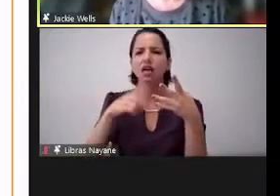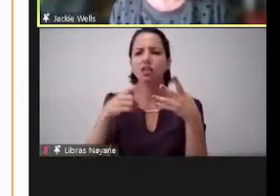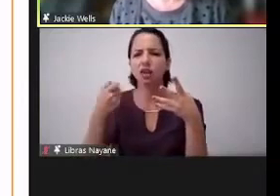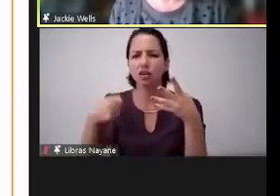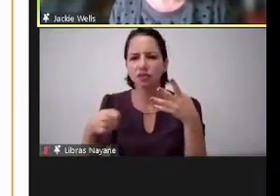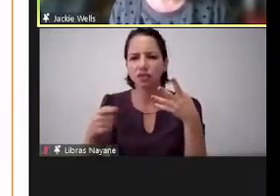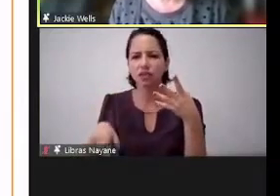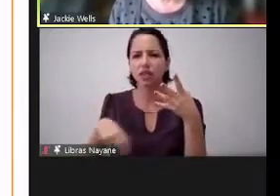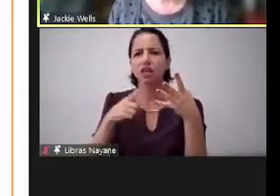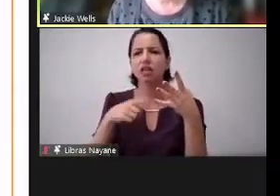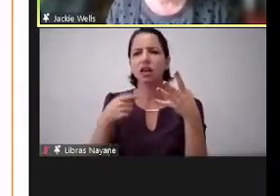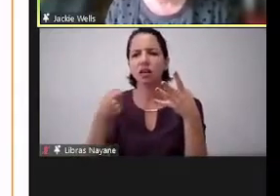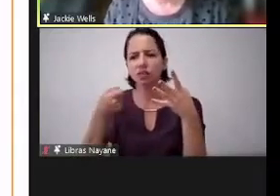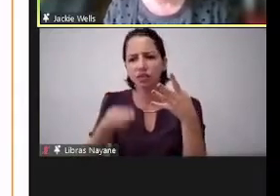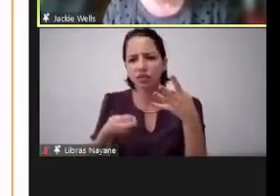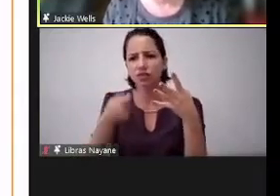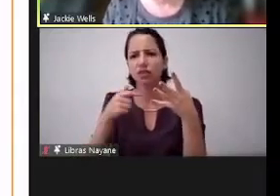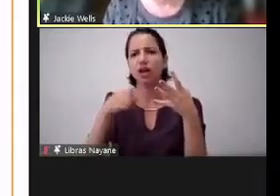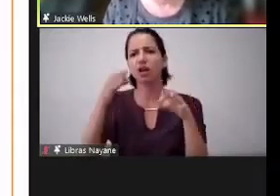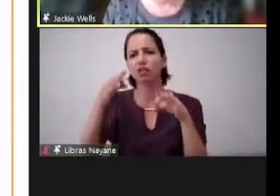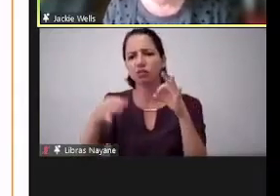most contentious one, equity,